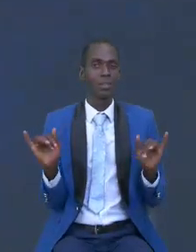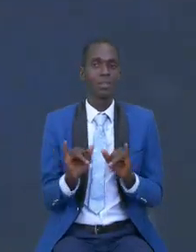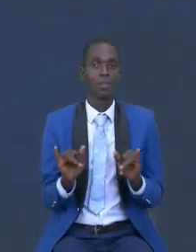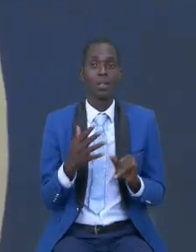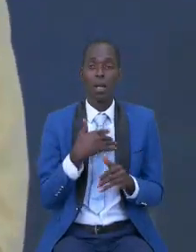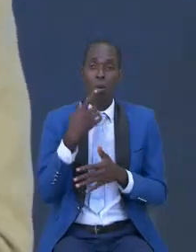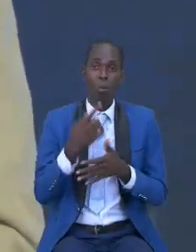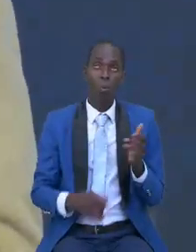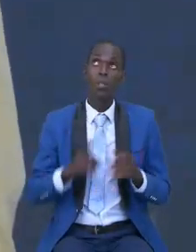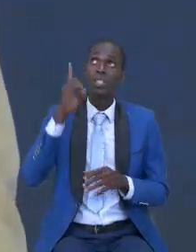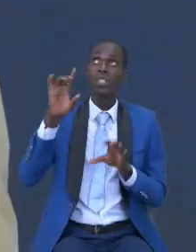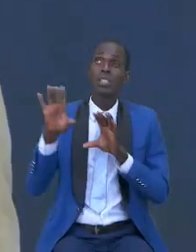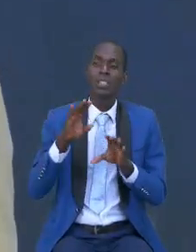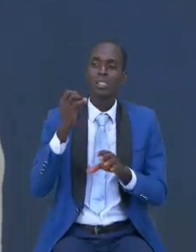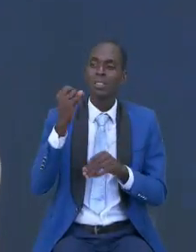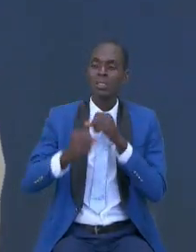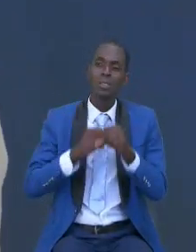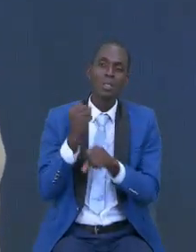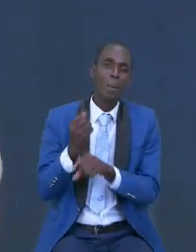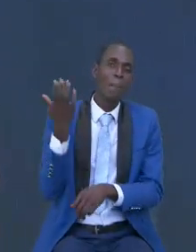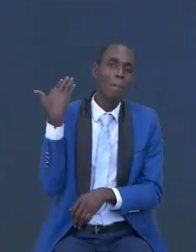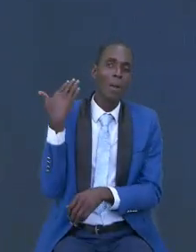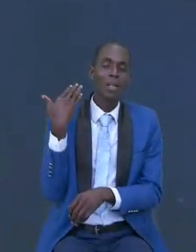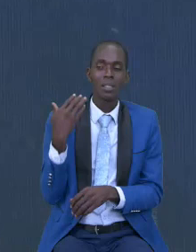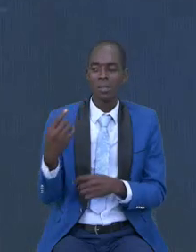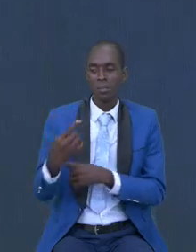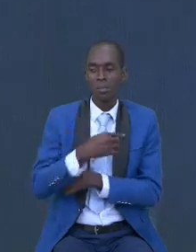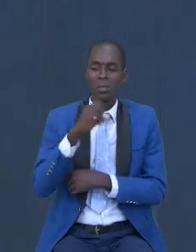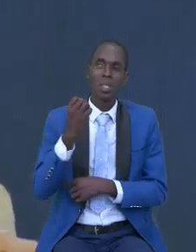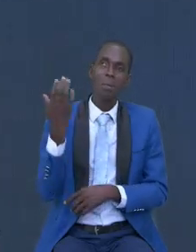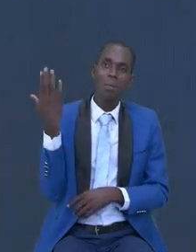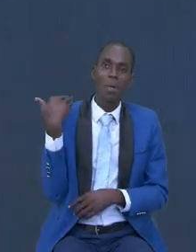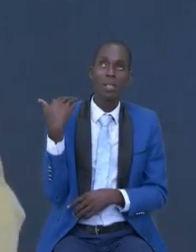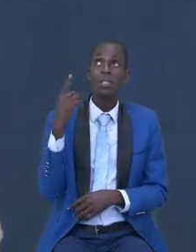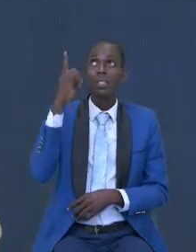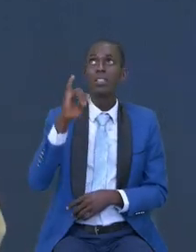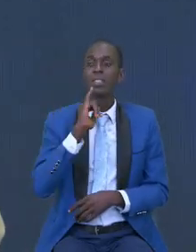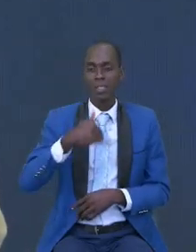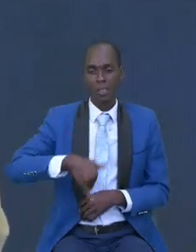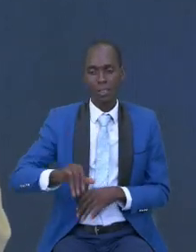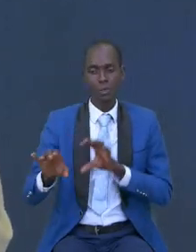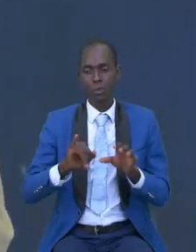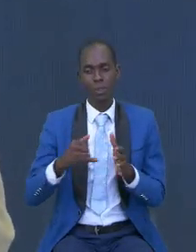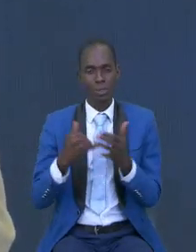he did in years gone by, days gone by, is still doing today.